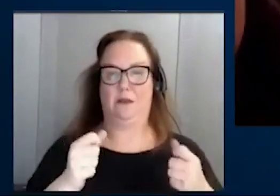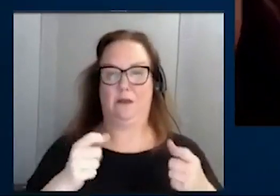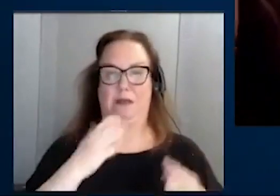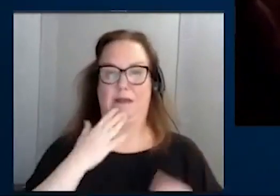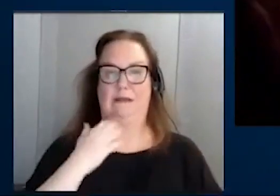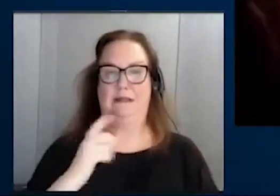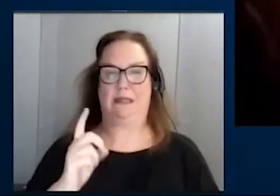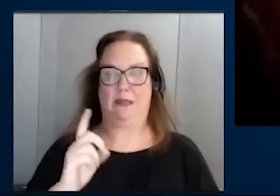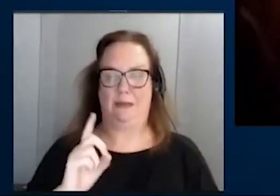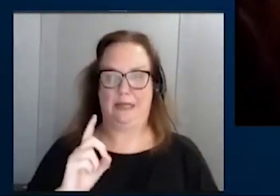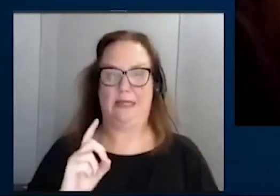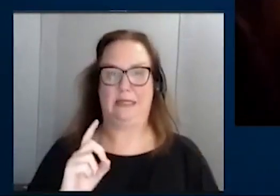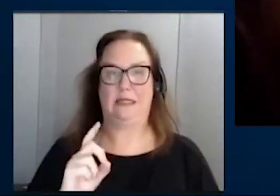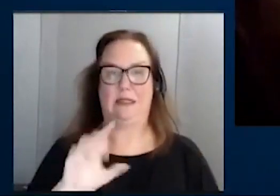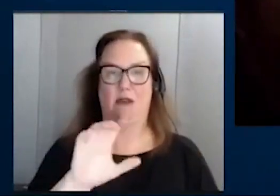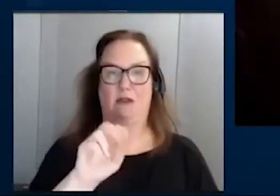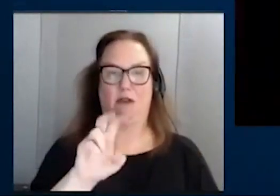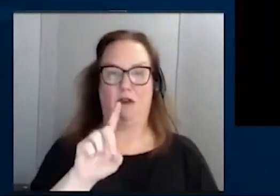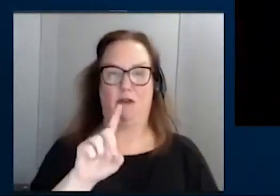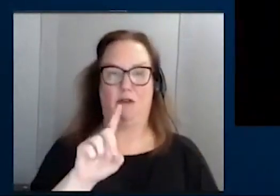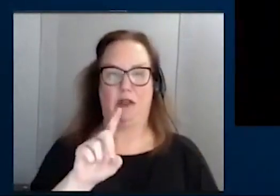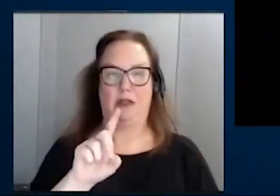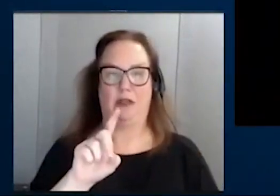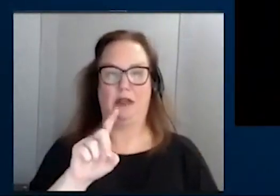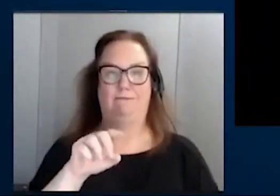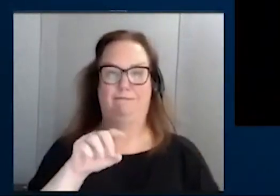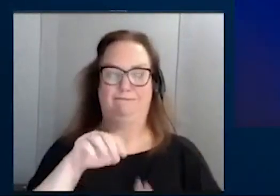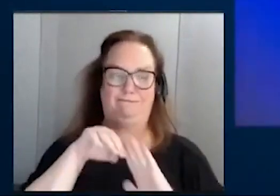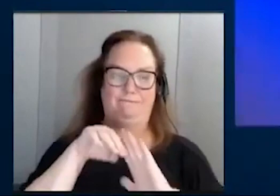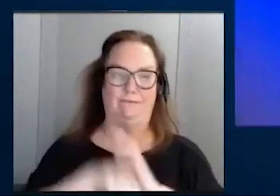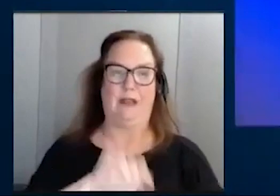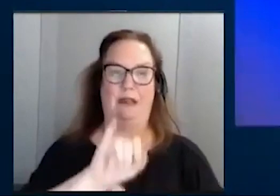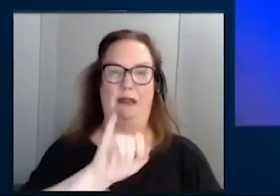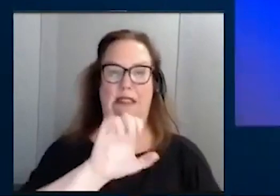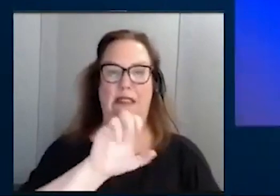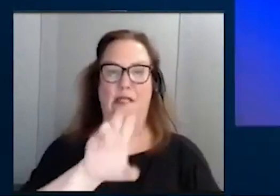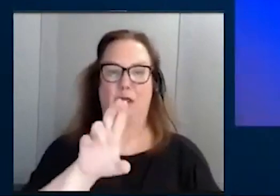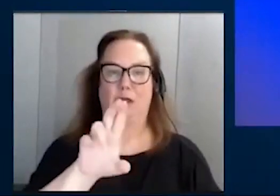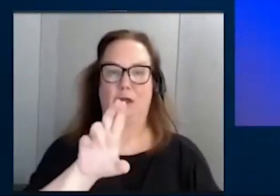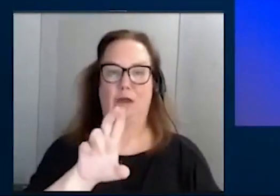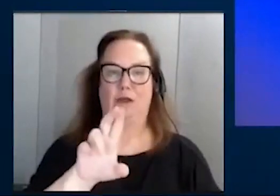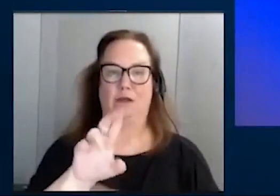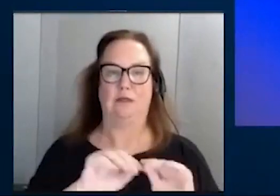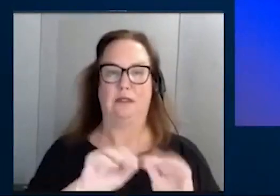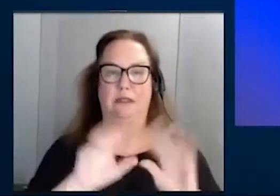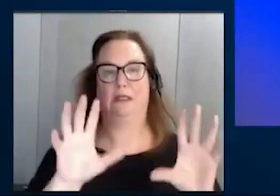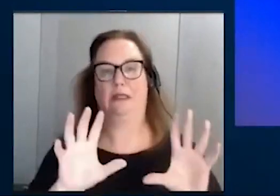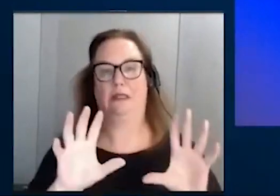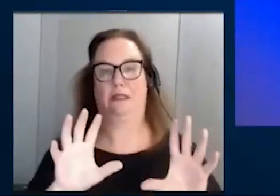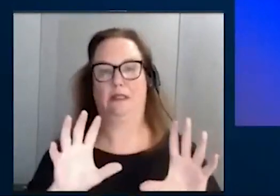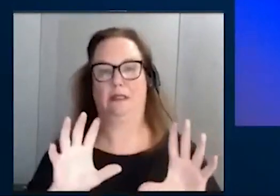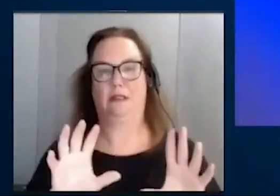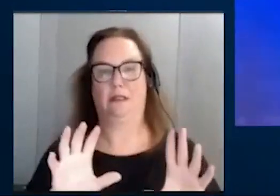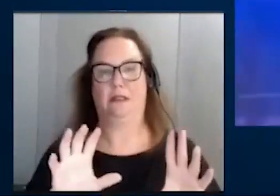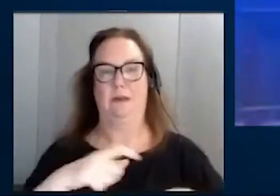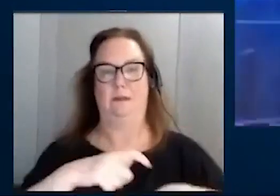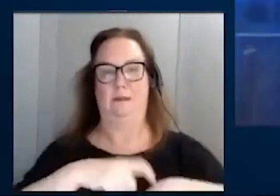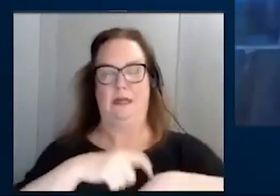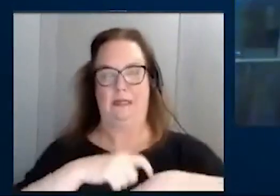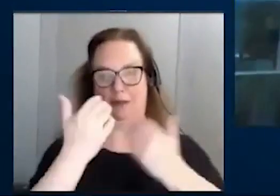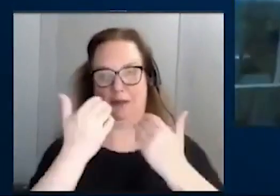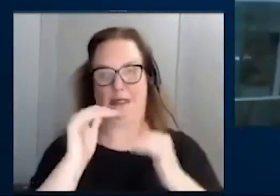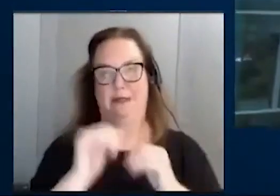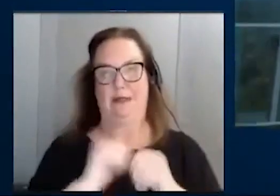but COVID-19 rapidly sent him to the ICU. They were pretty clear that, my time was very limited.